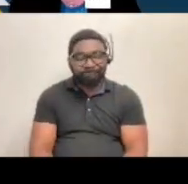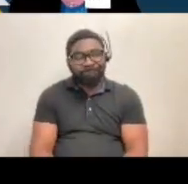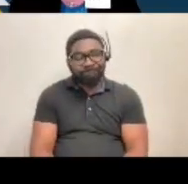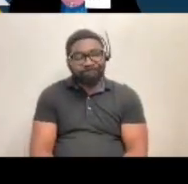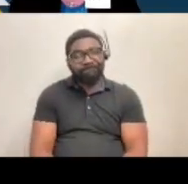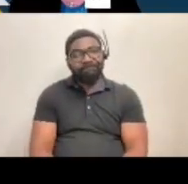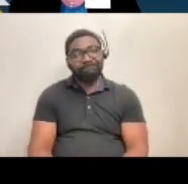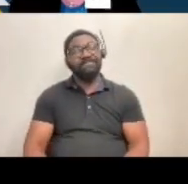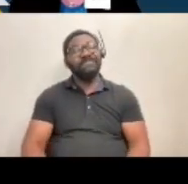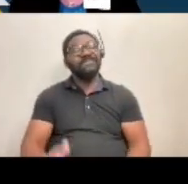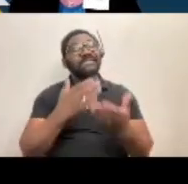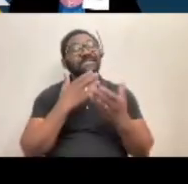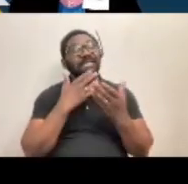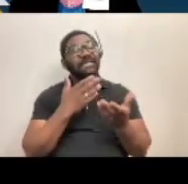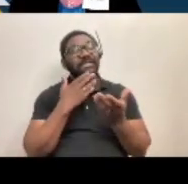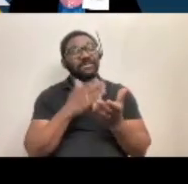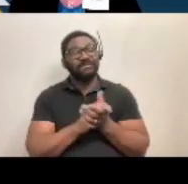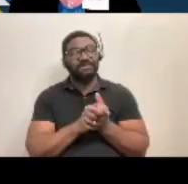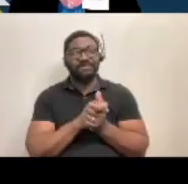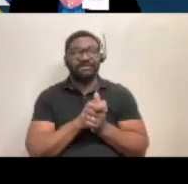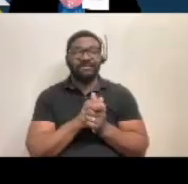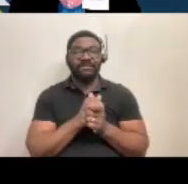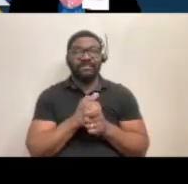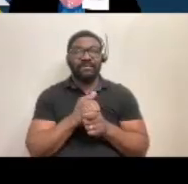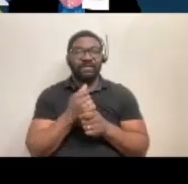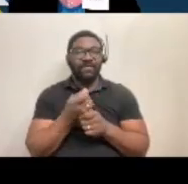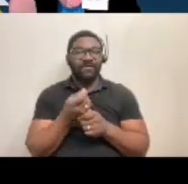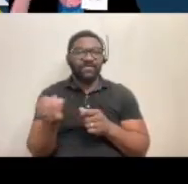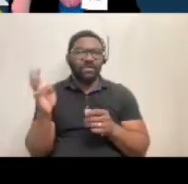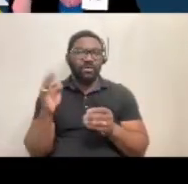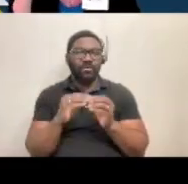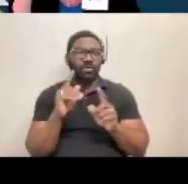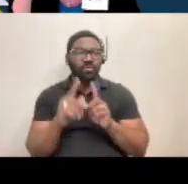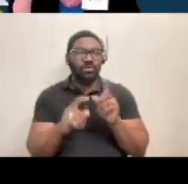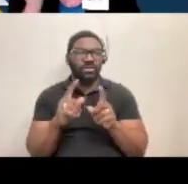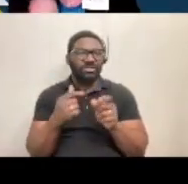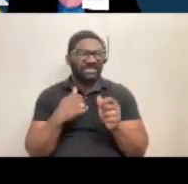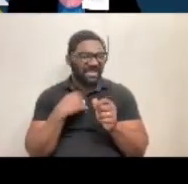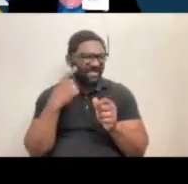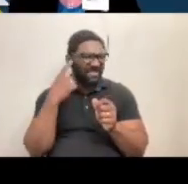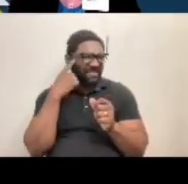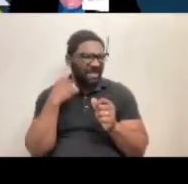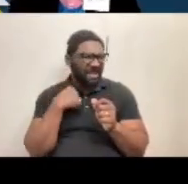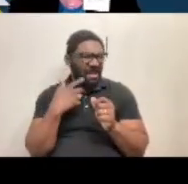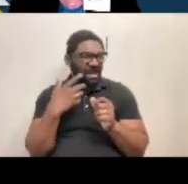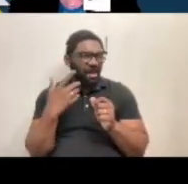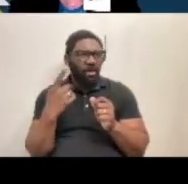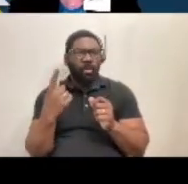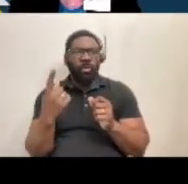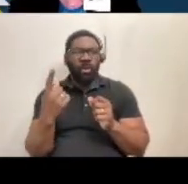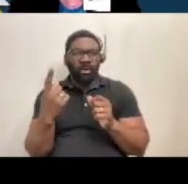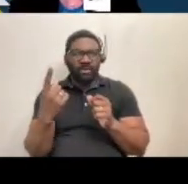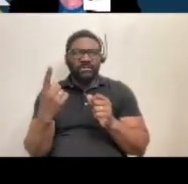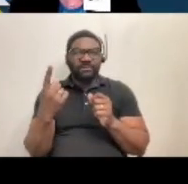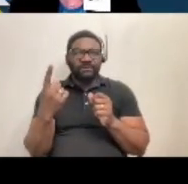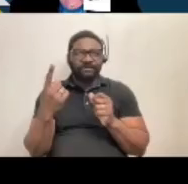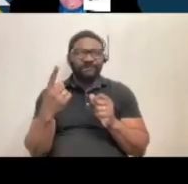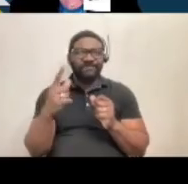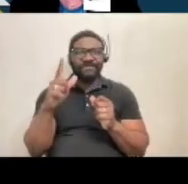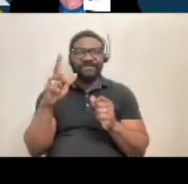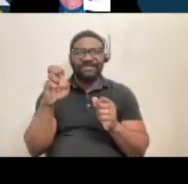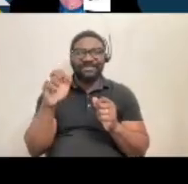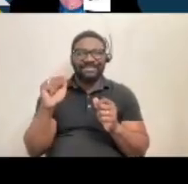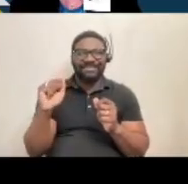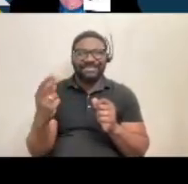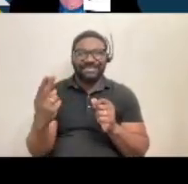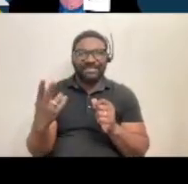Awesome. Thank you. All right. We've got a few more questions. I think I want to One of I think I want to bring Leah in to